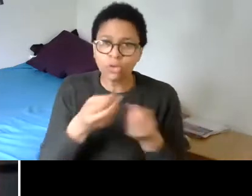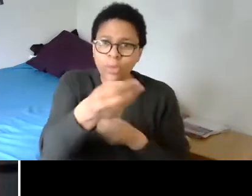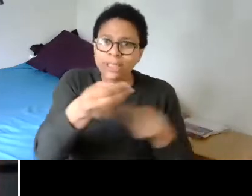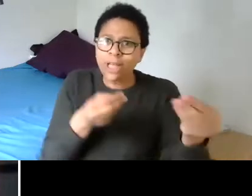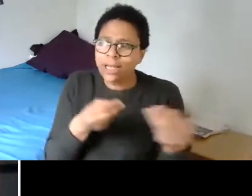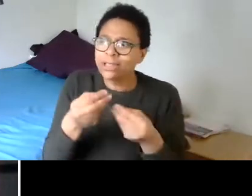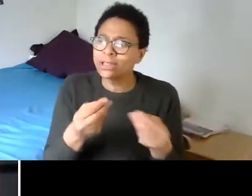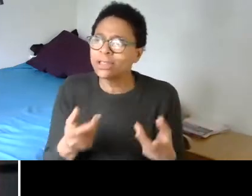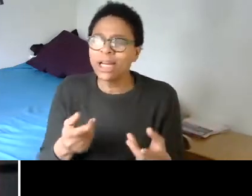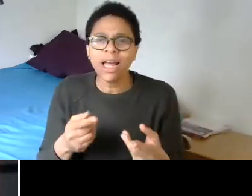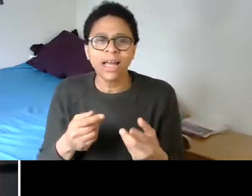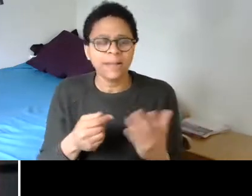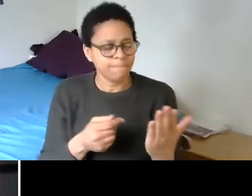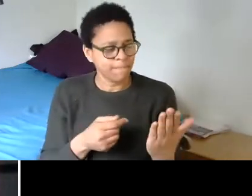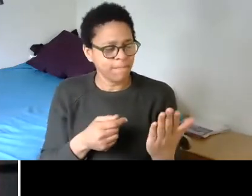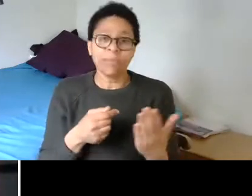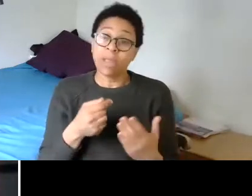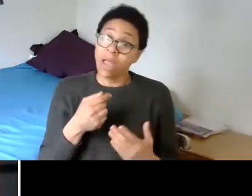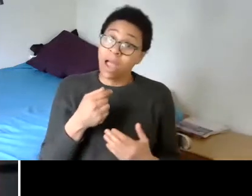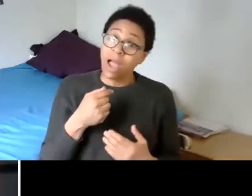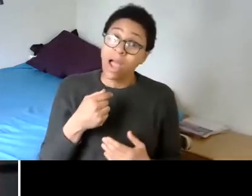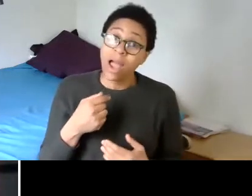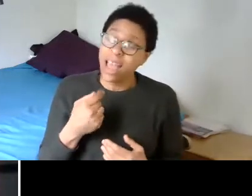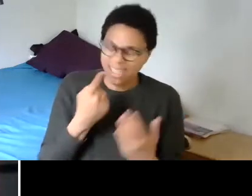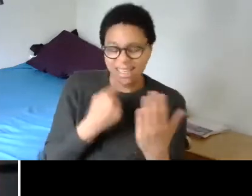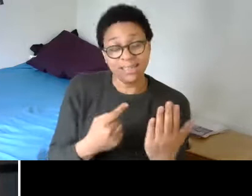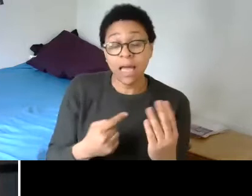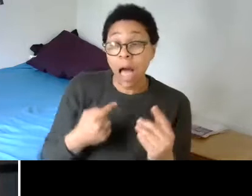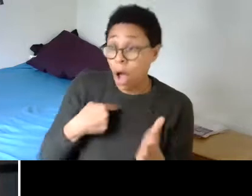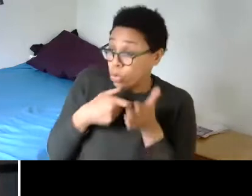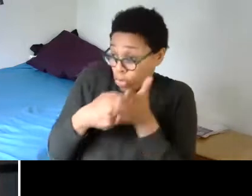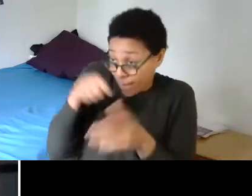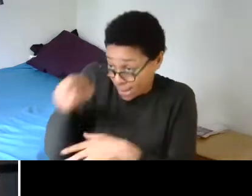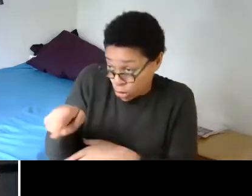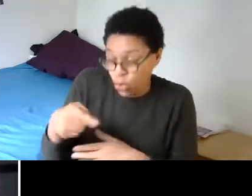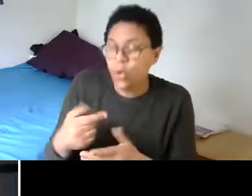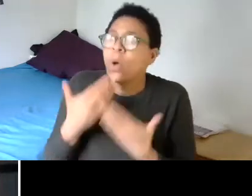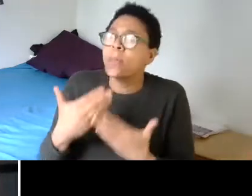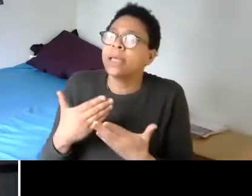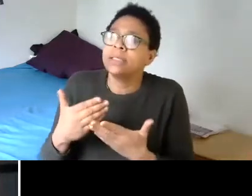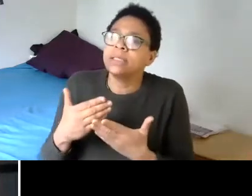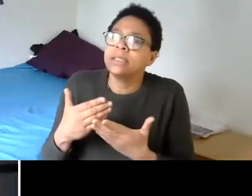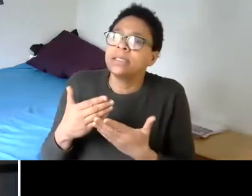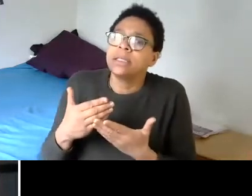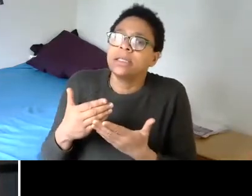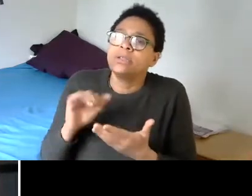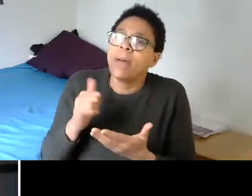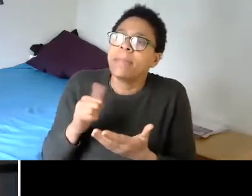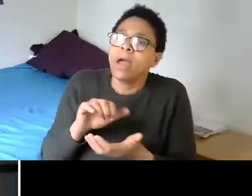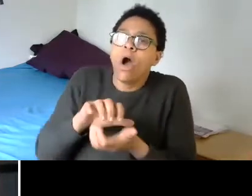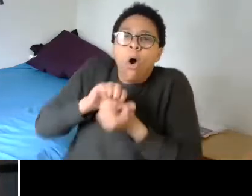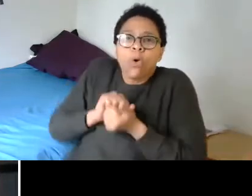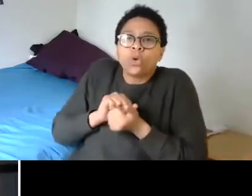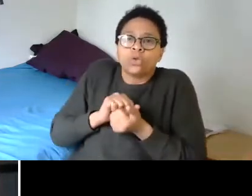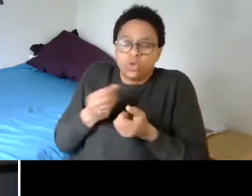safe. I would advise you, for prevention of loss, to keep a letter case, or which is better, a pocket almanac, or a